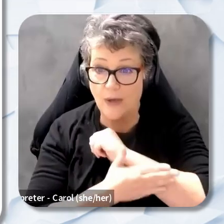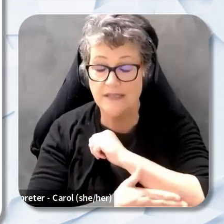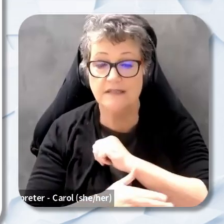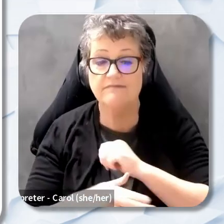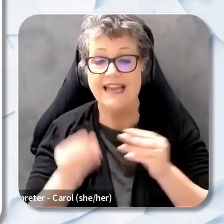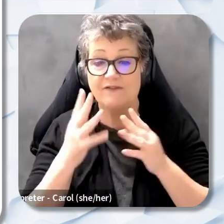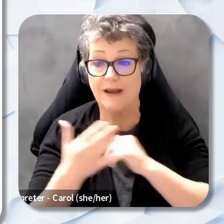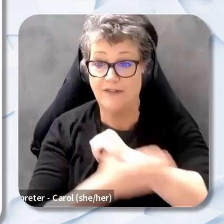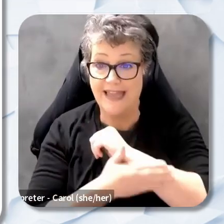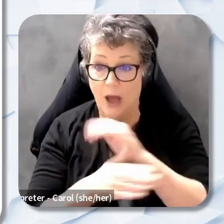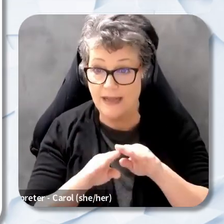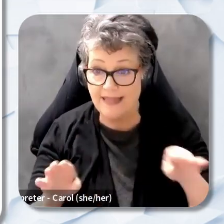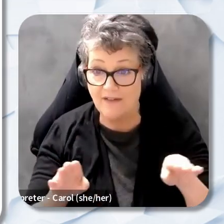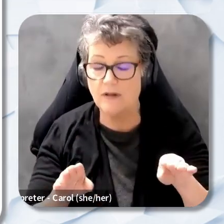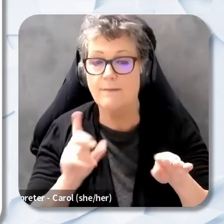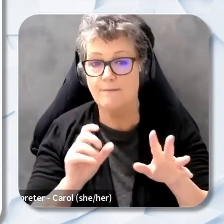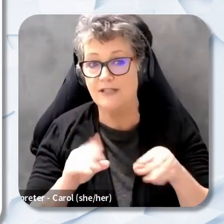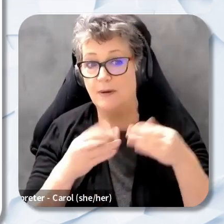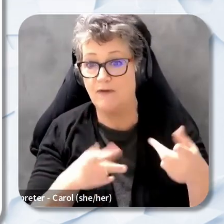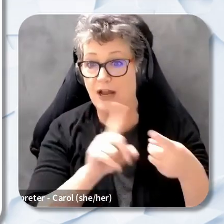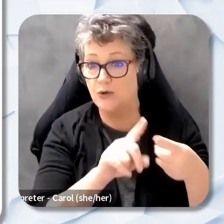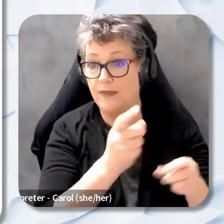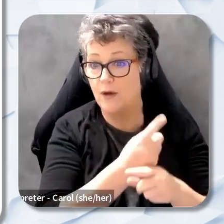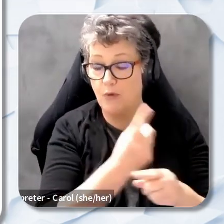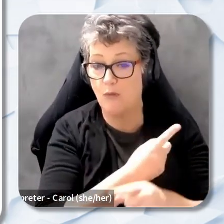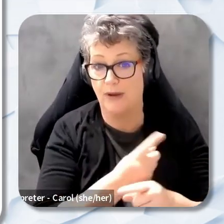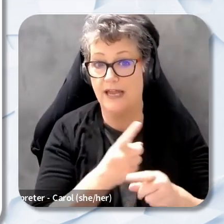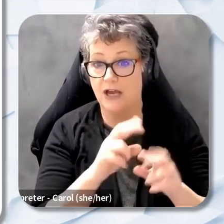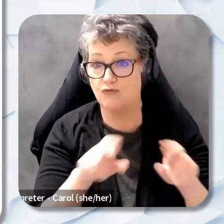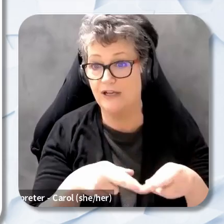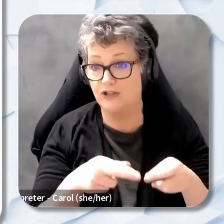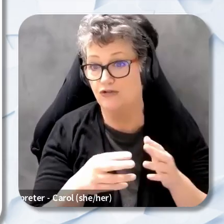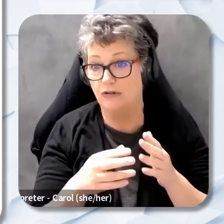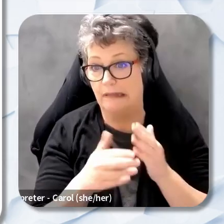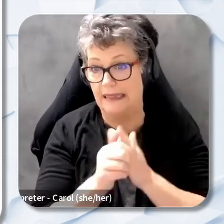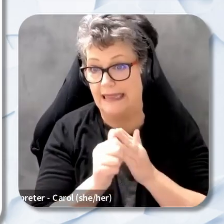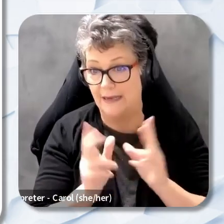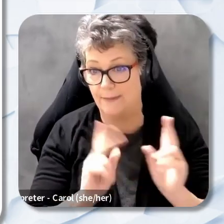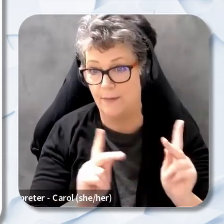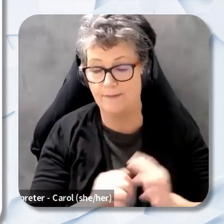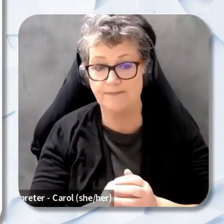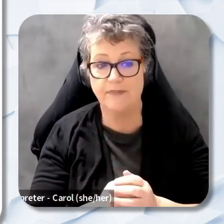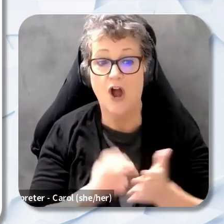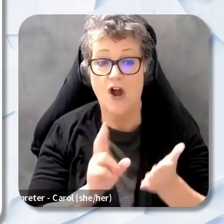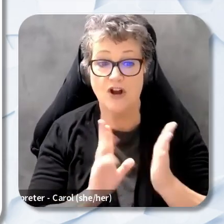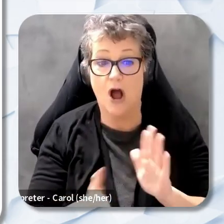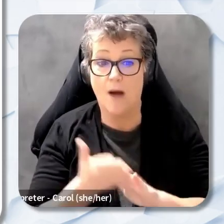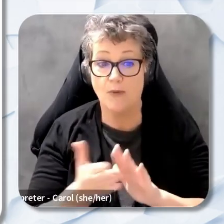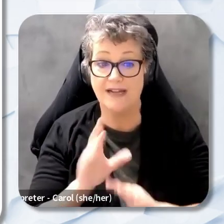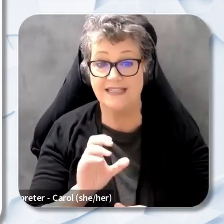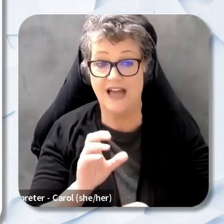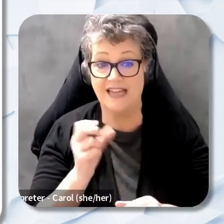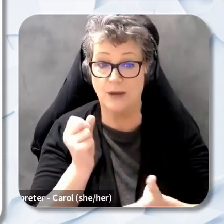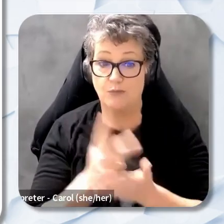county level must be provided to the appropriate regional leads. For contractors operating as